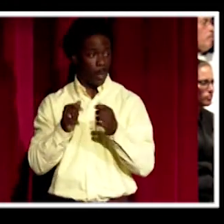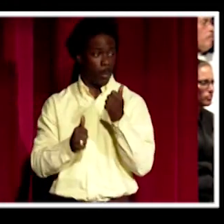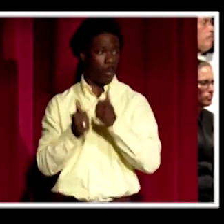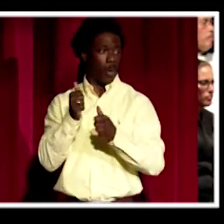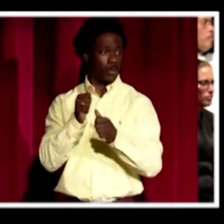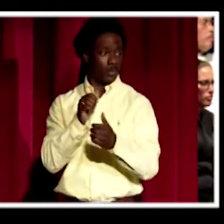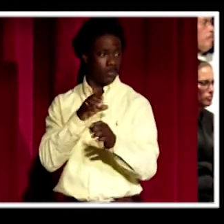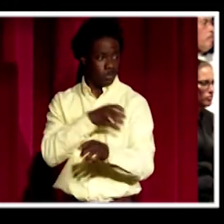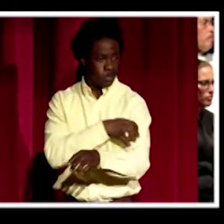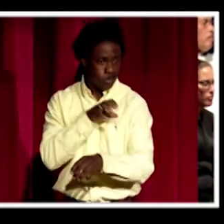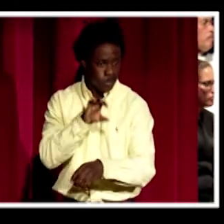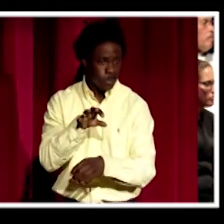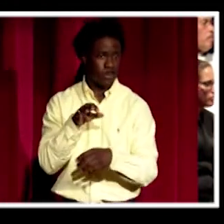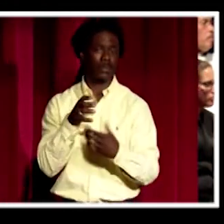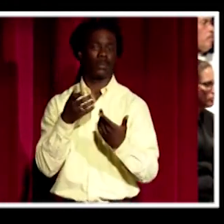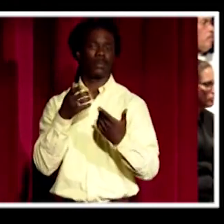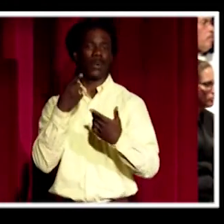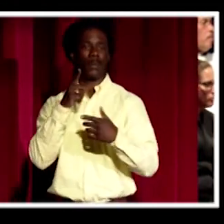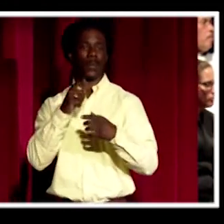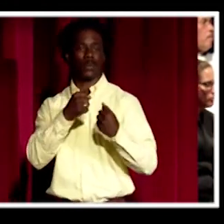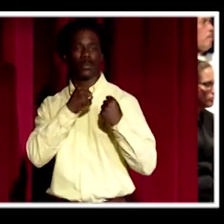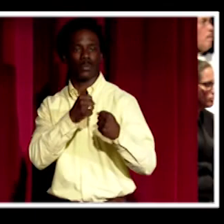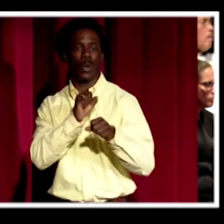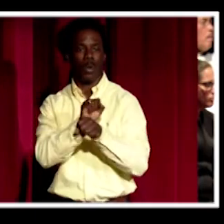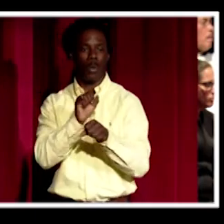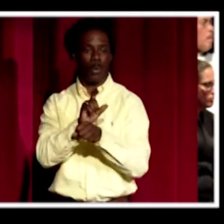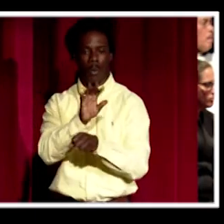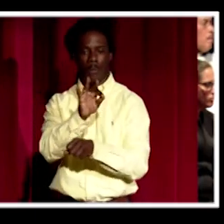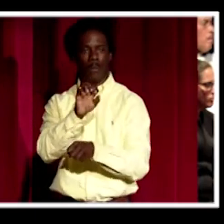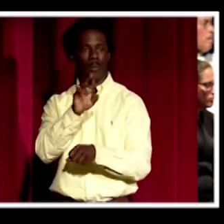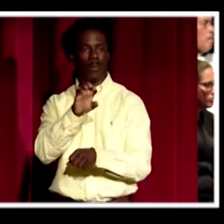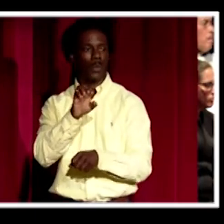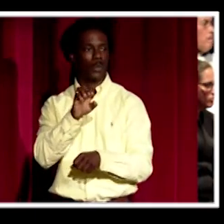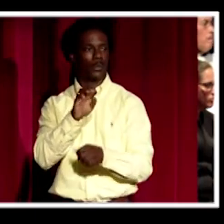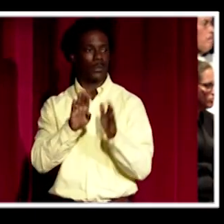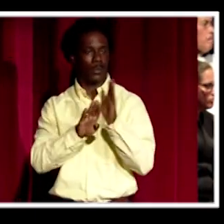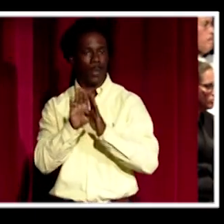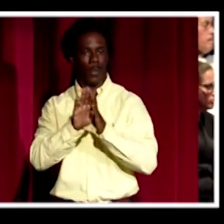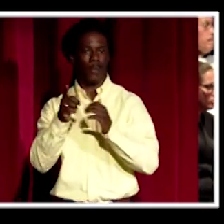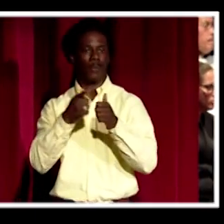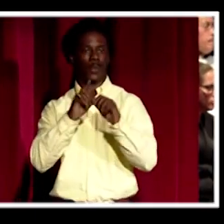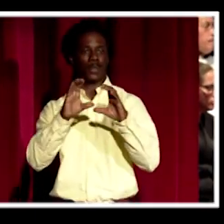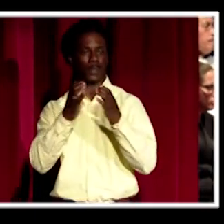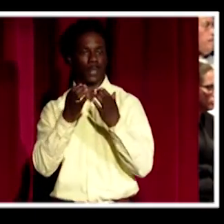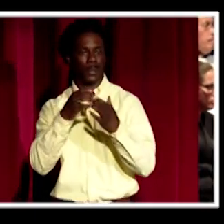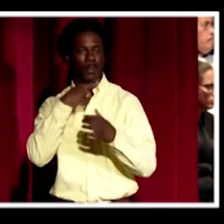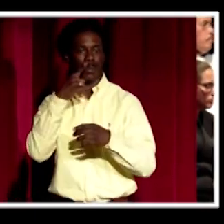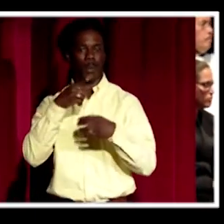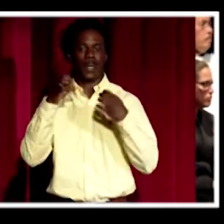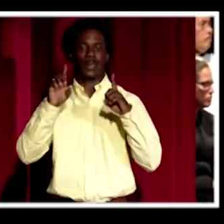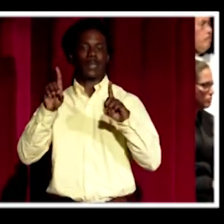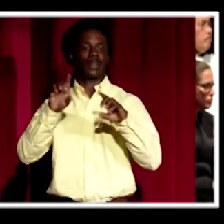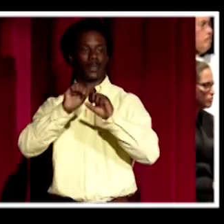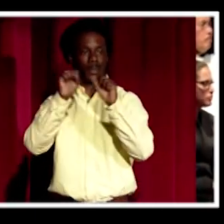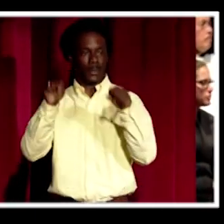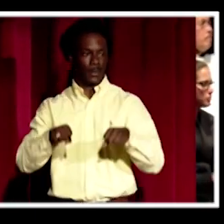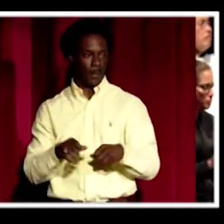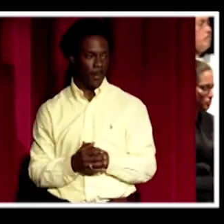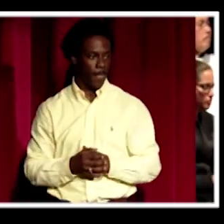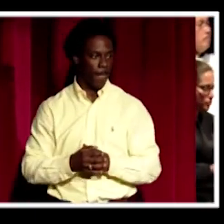method for building a strong workforce is by developing a first-class public education